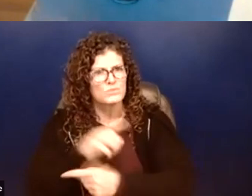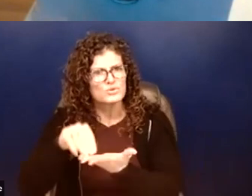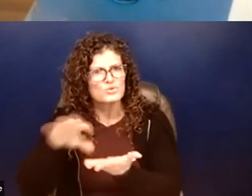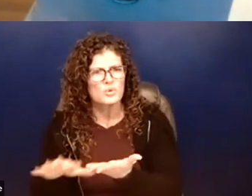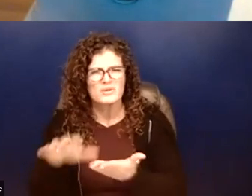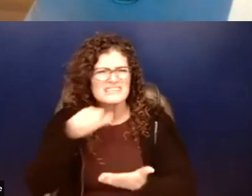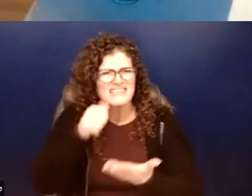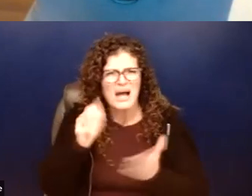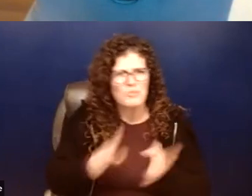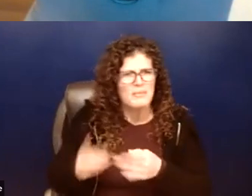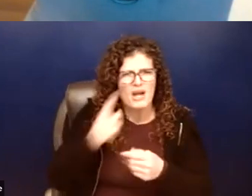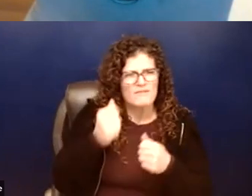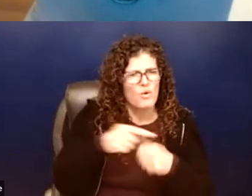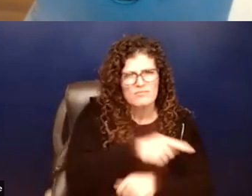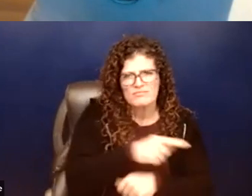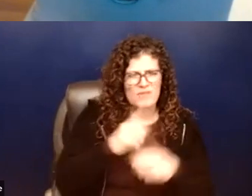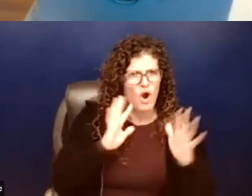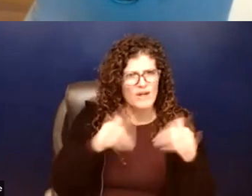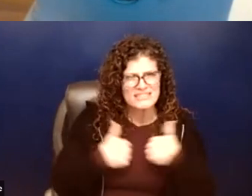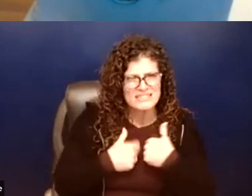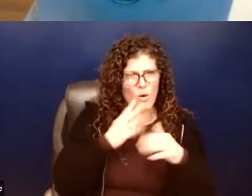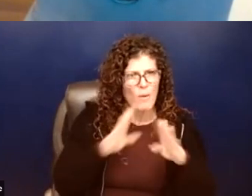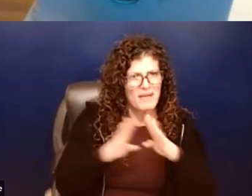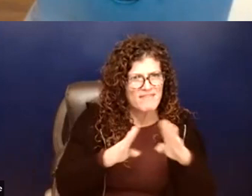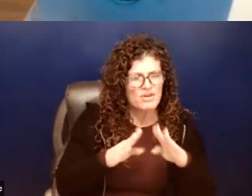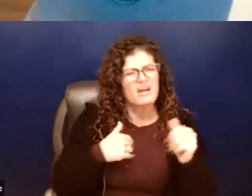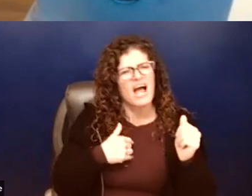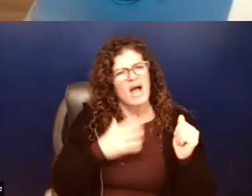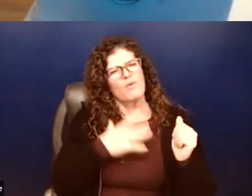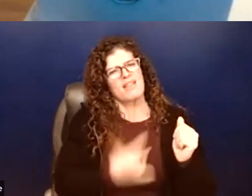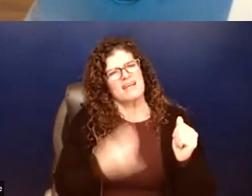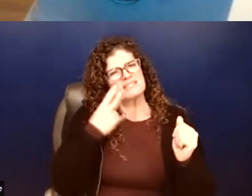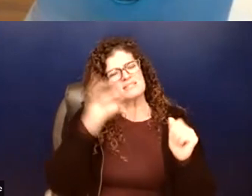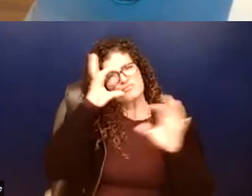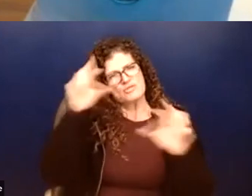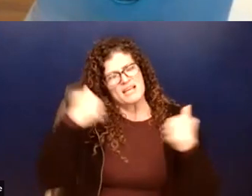I would love for a superintendent to be someone with deep knowledge